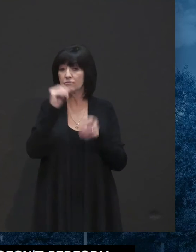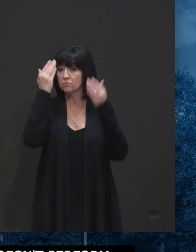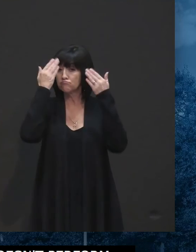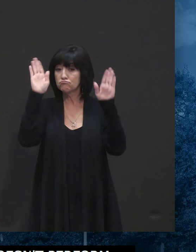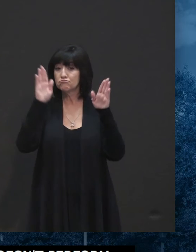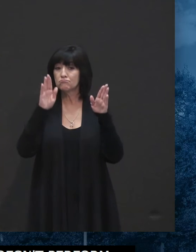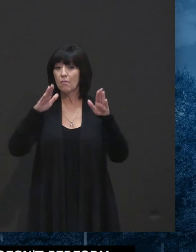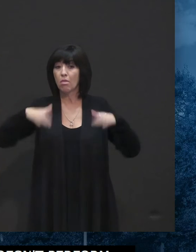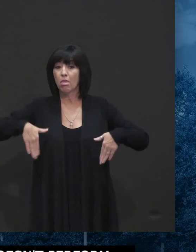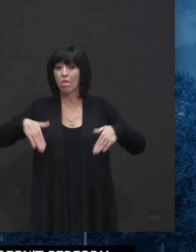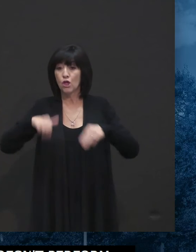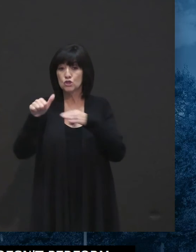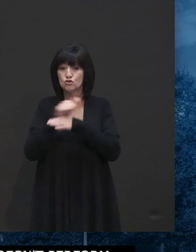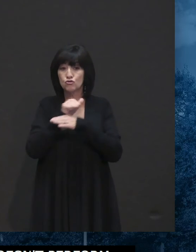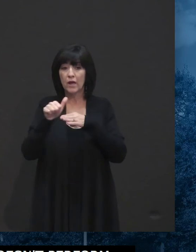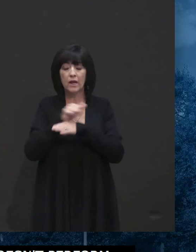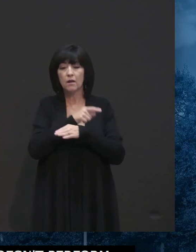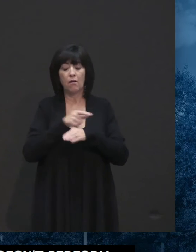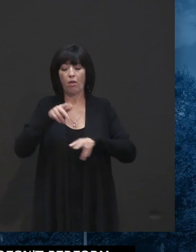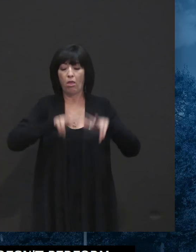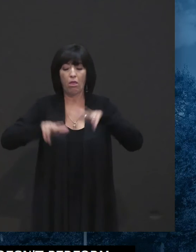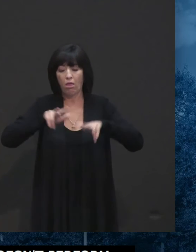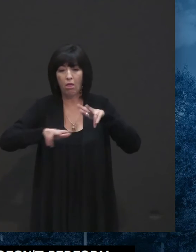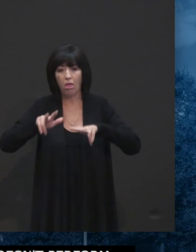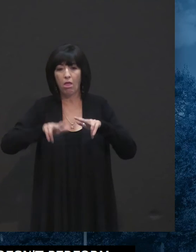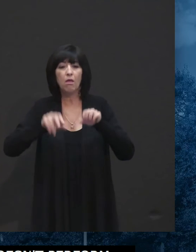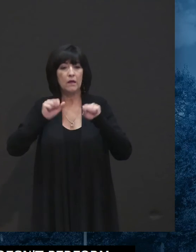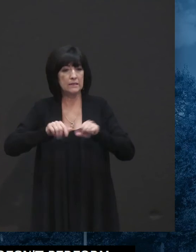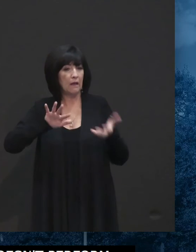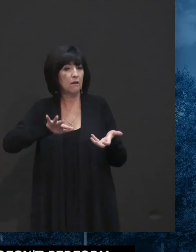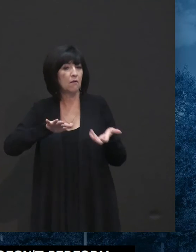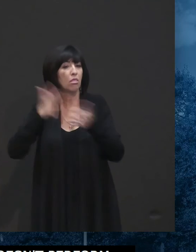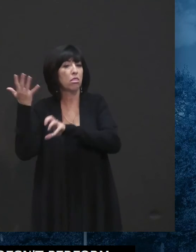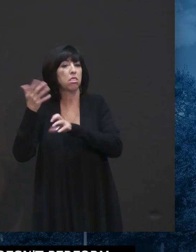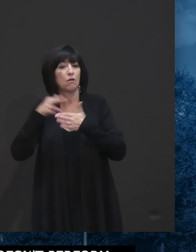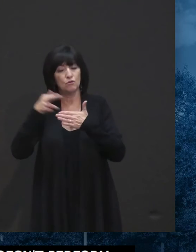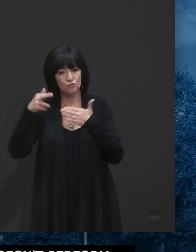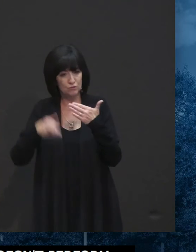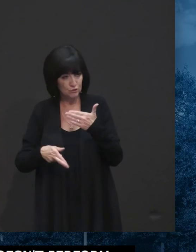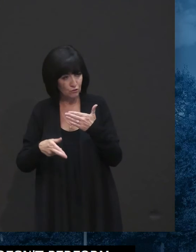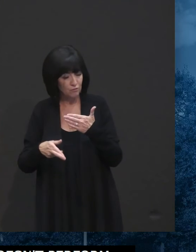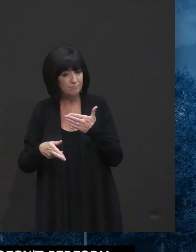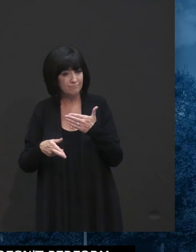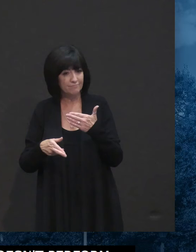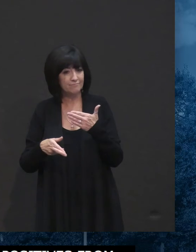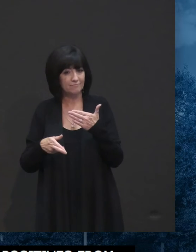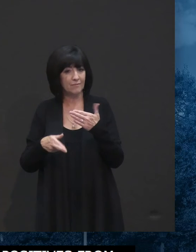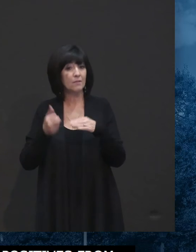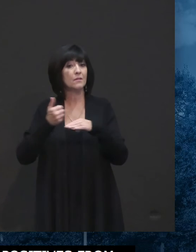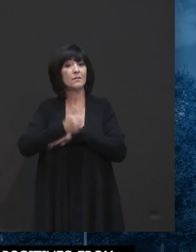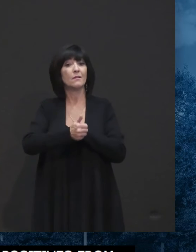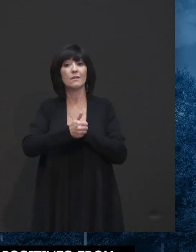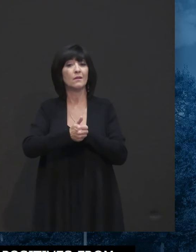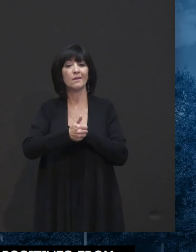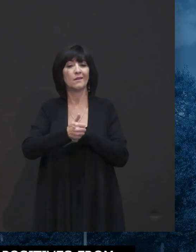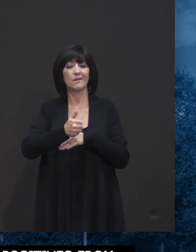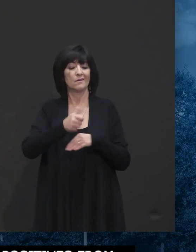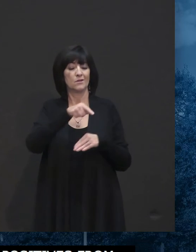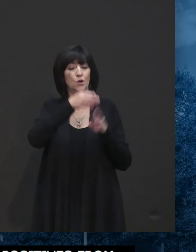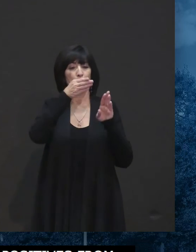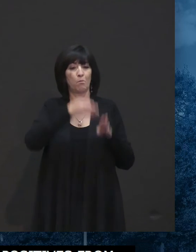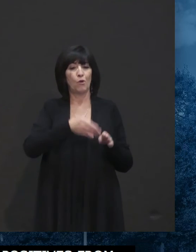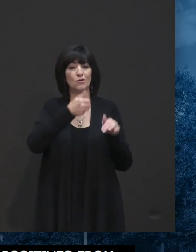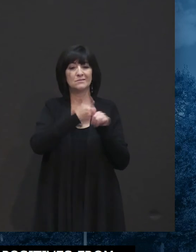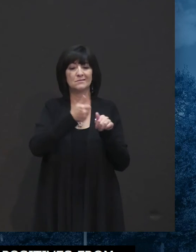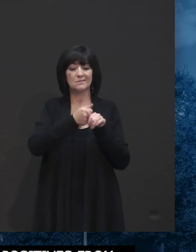can be problematic, usually from user error. And the FDA has really only approved this test